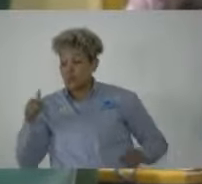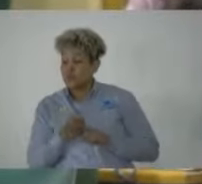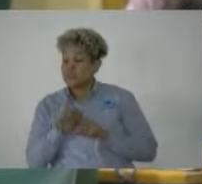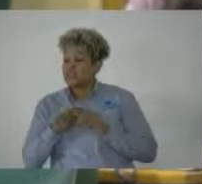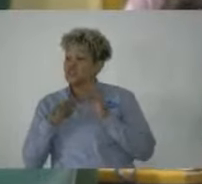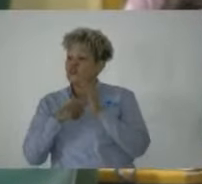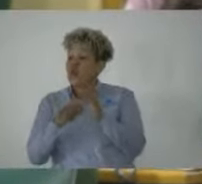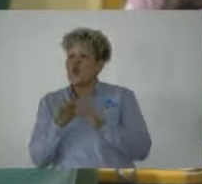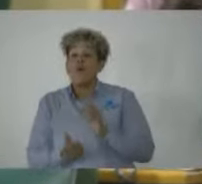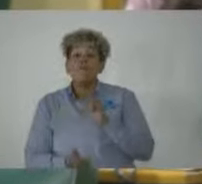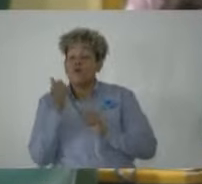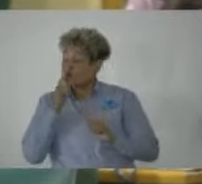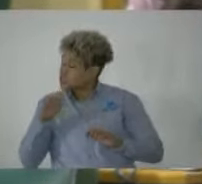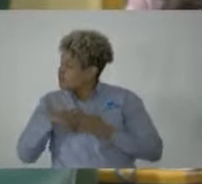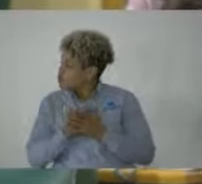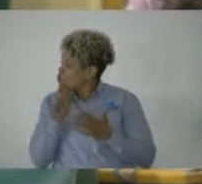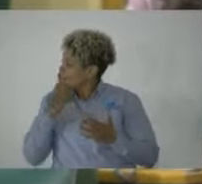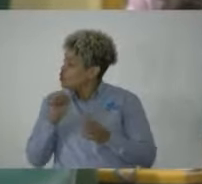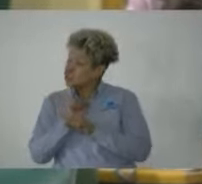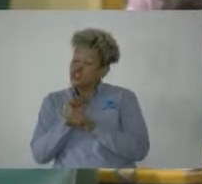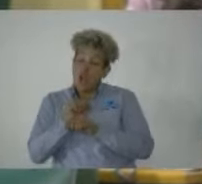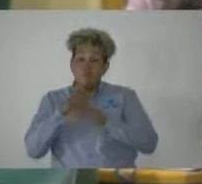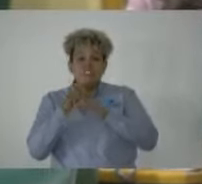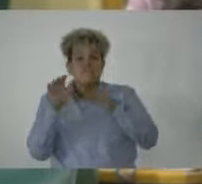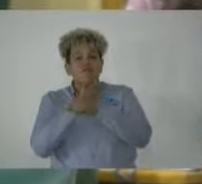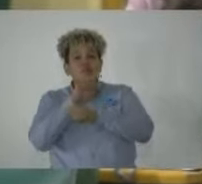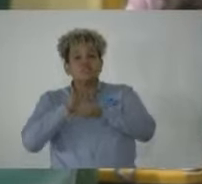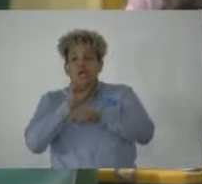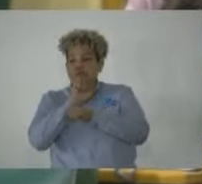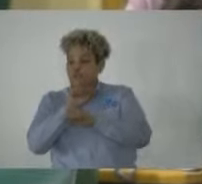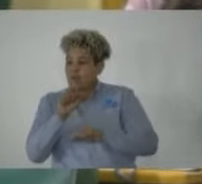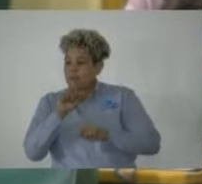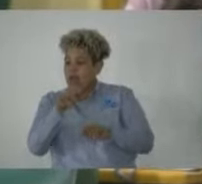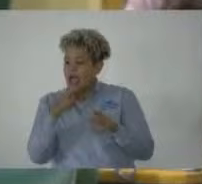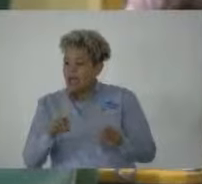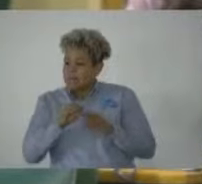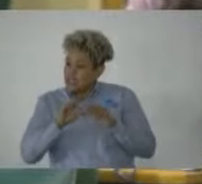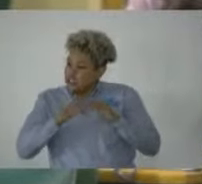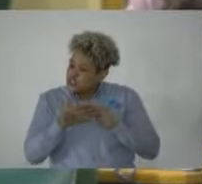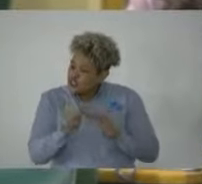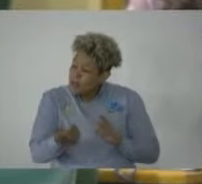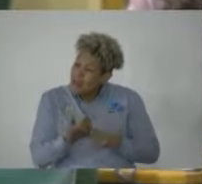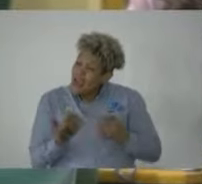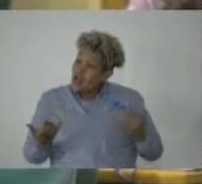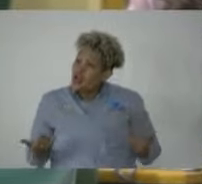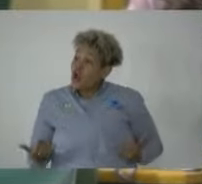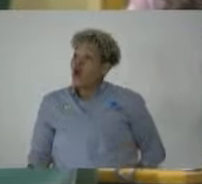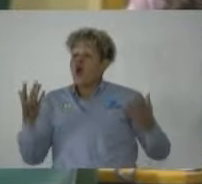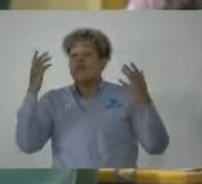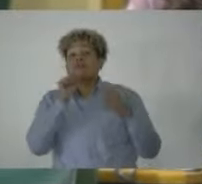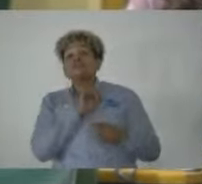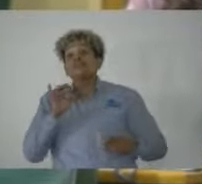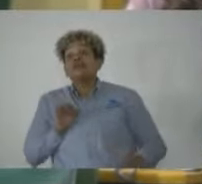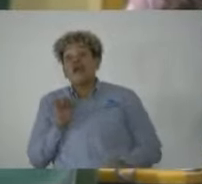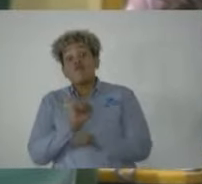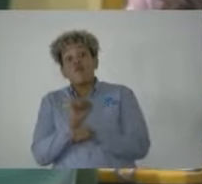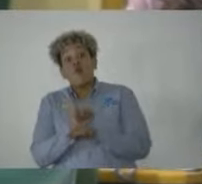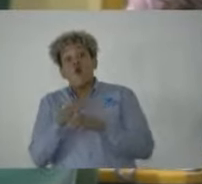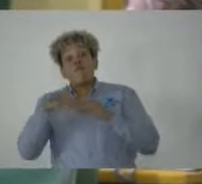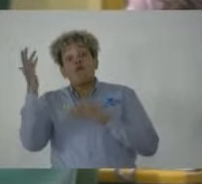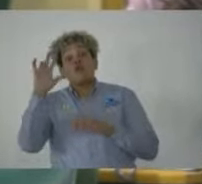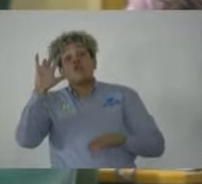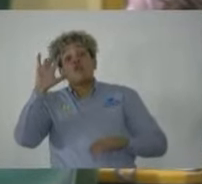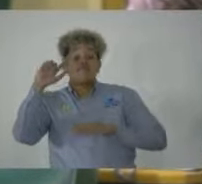shows that most of the newly created jobs have been full-time jobs. In Jamaica, the number of employees working more than